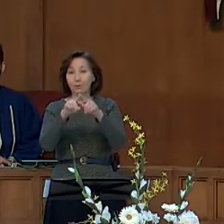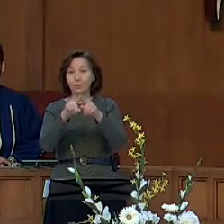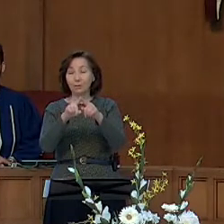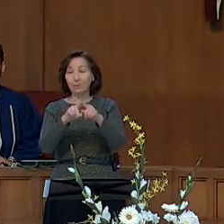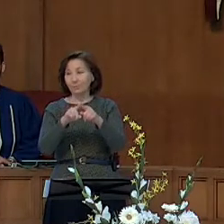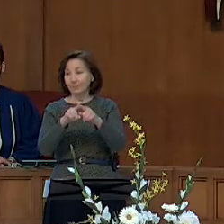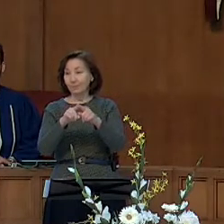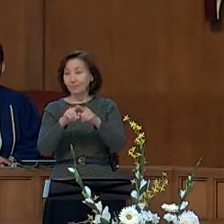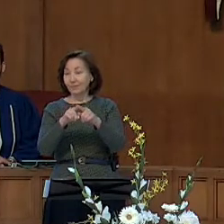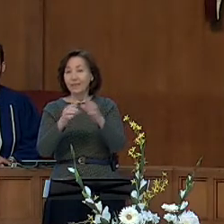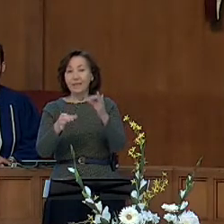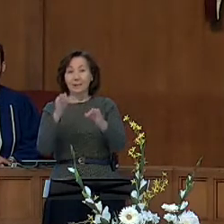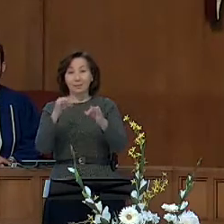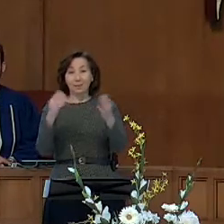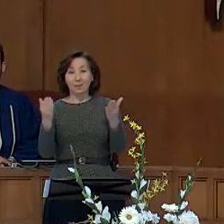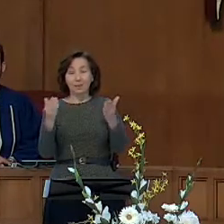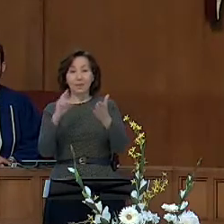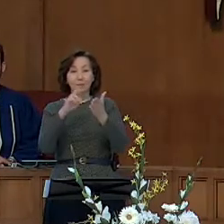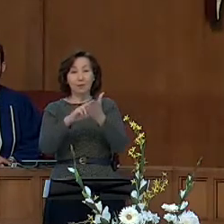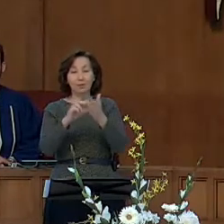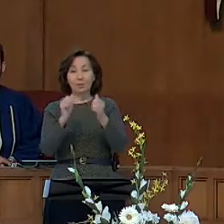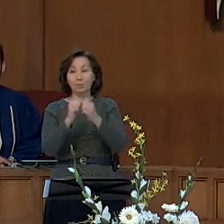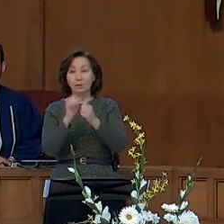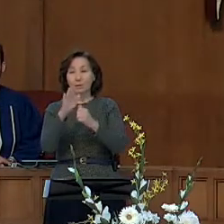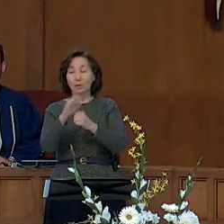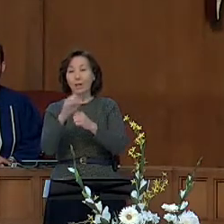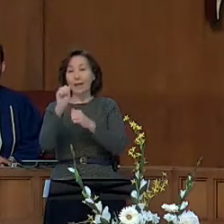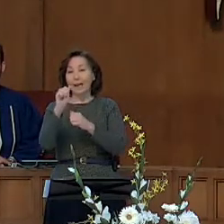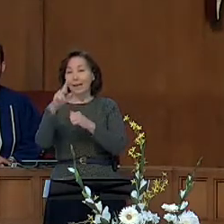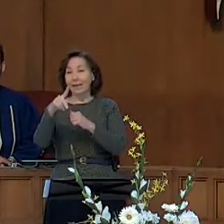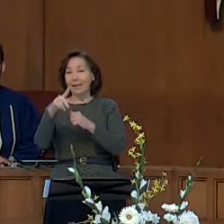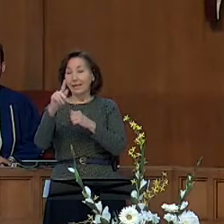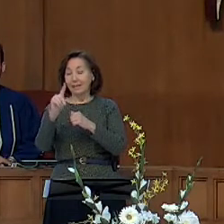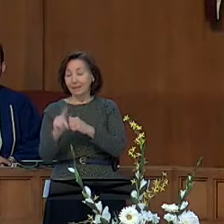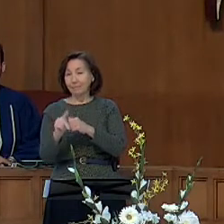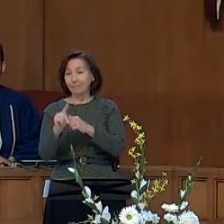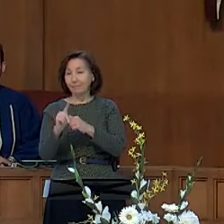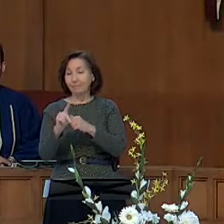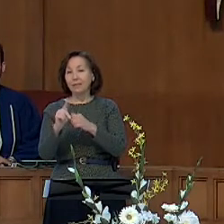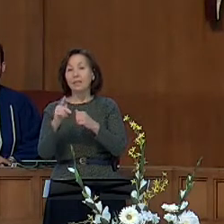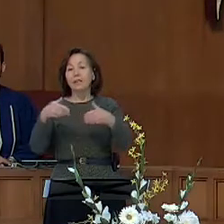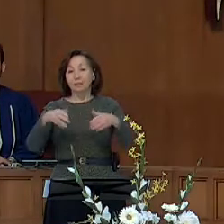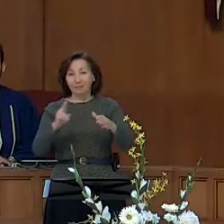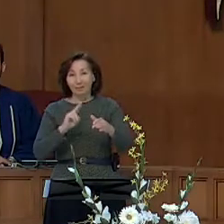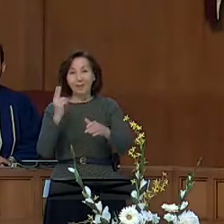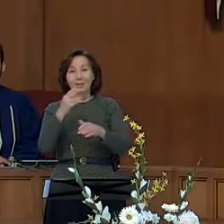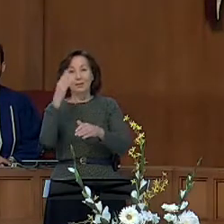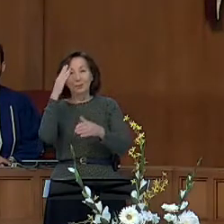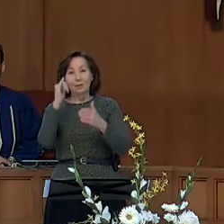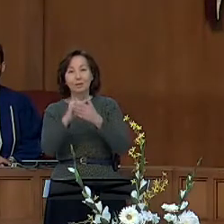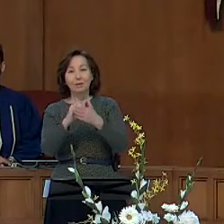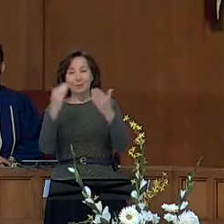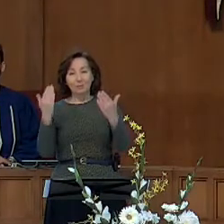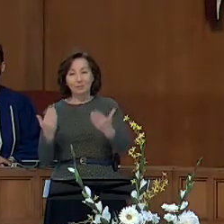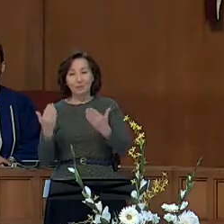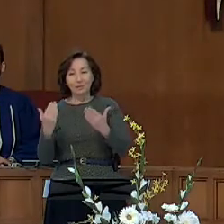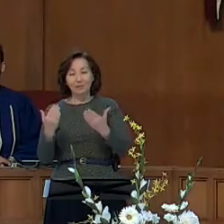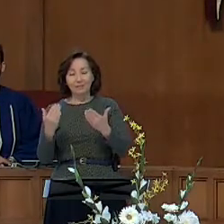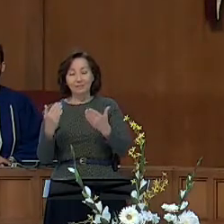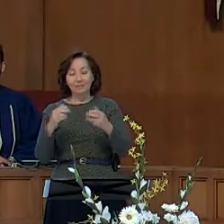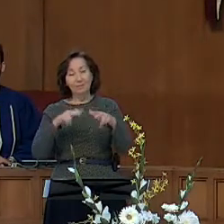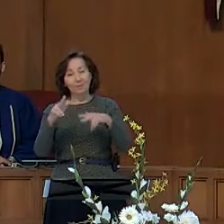here, you can register, of course, with your app. You got the Shelby app that you can let us know that you are present or as you walk in or